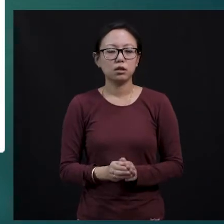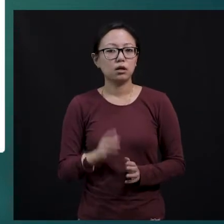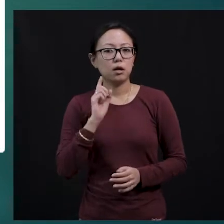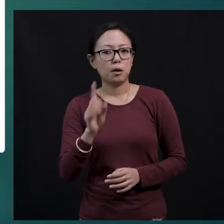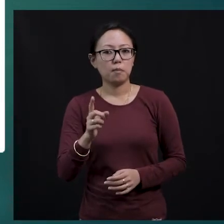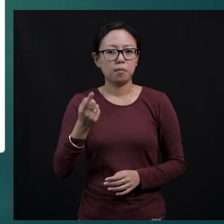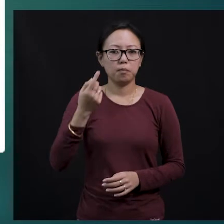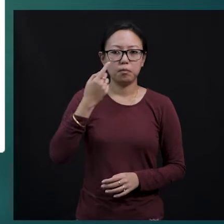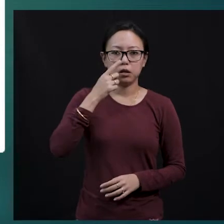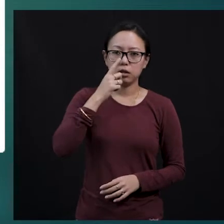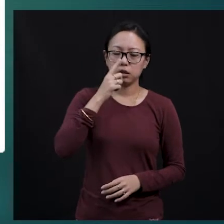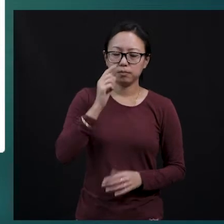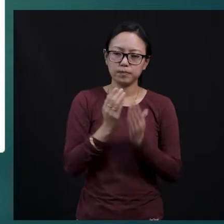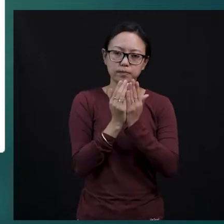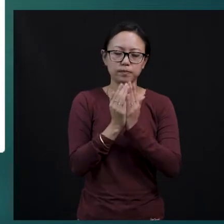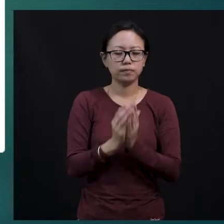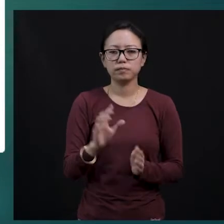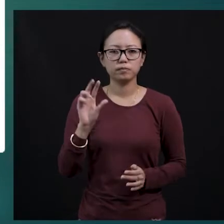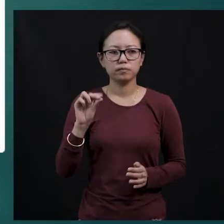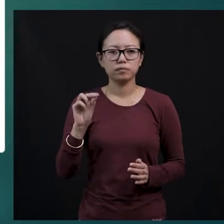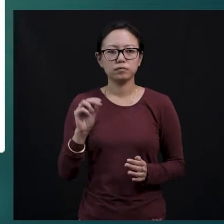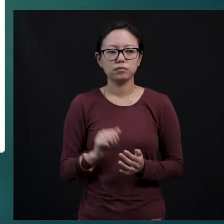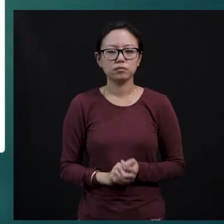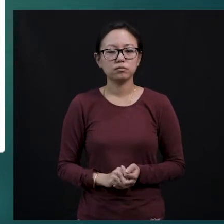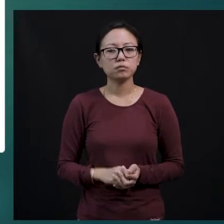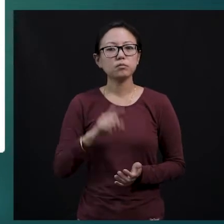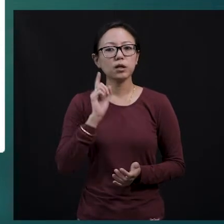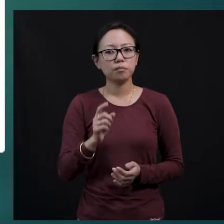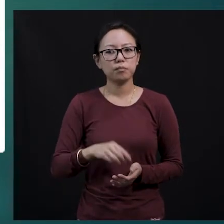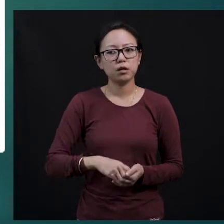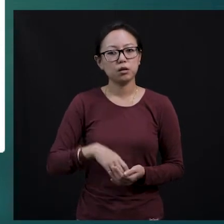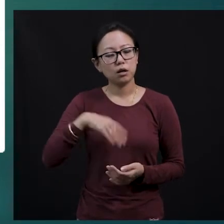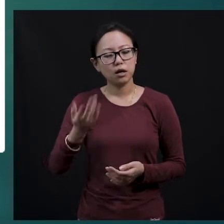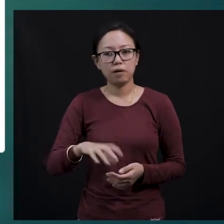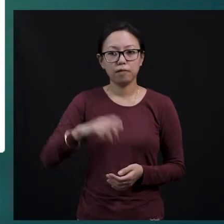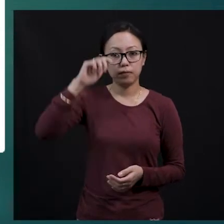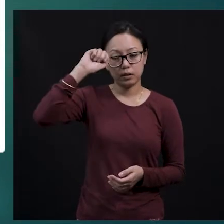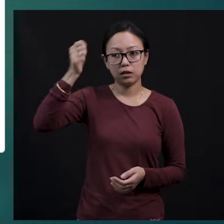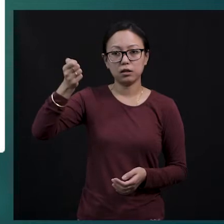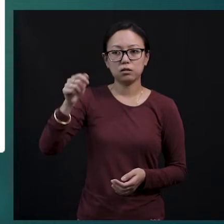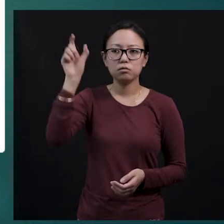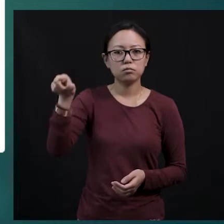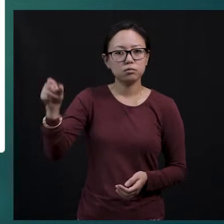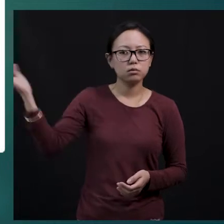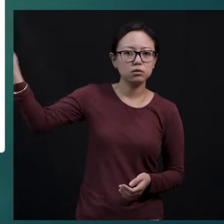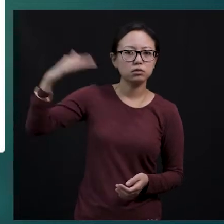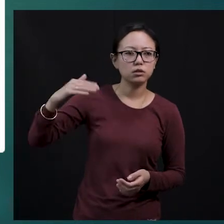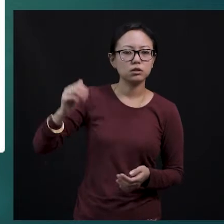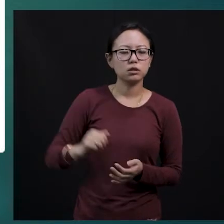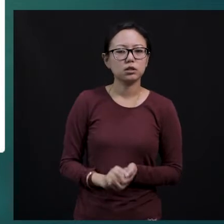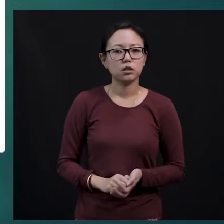or they listened to the text and then they crammed it. But with the Britishers coming in, the press also started